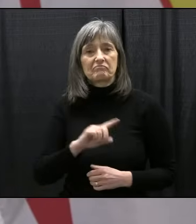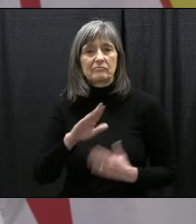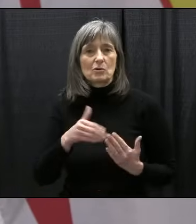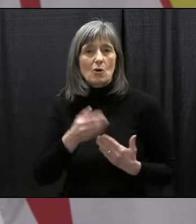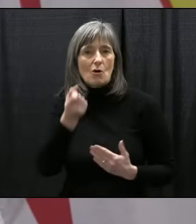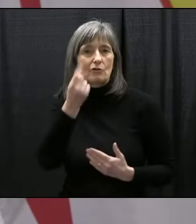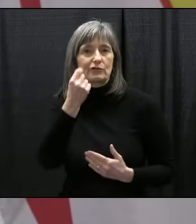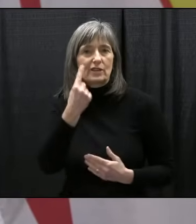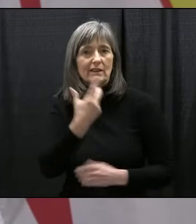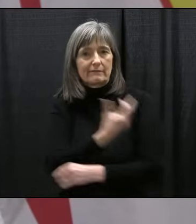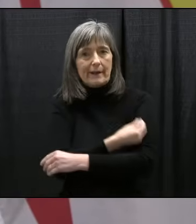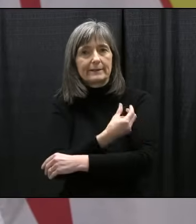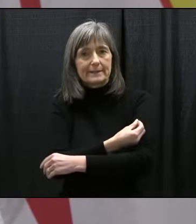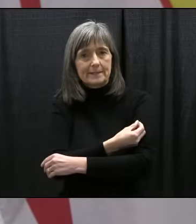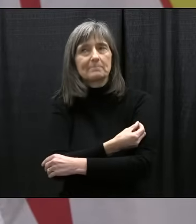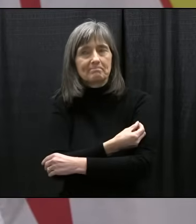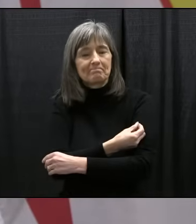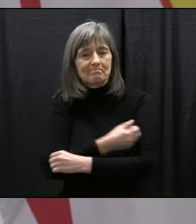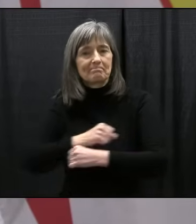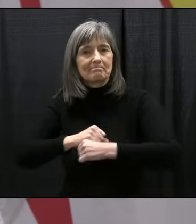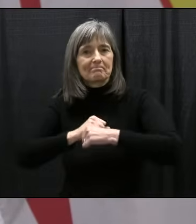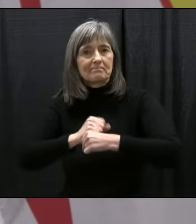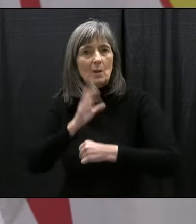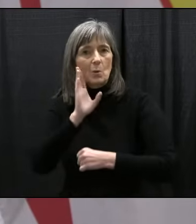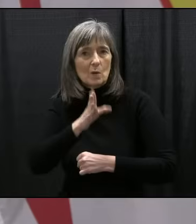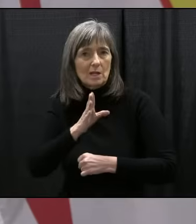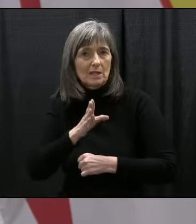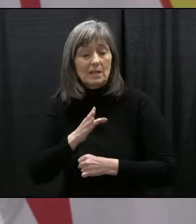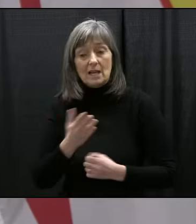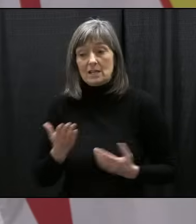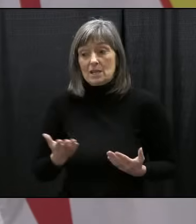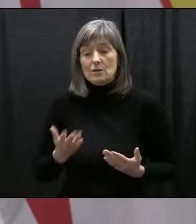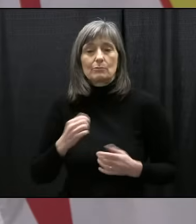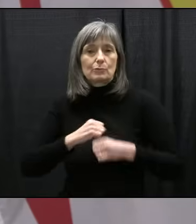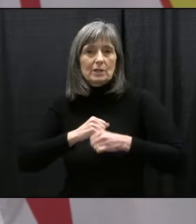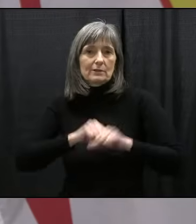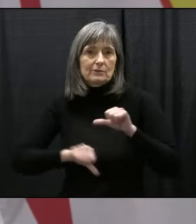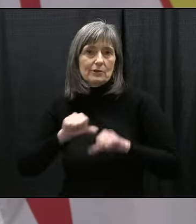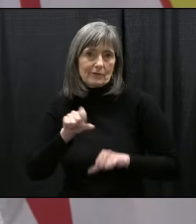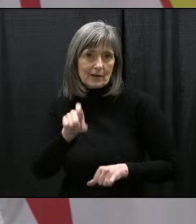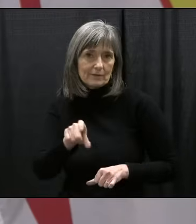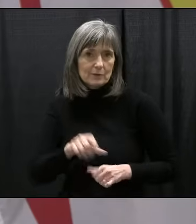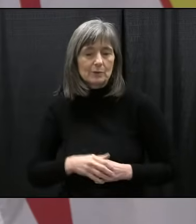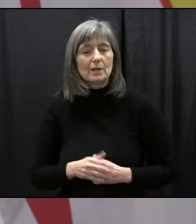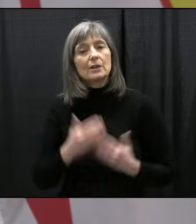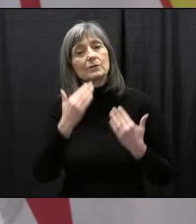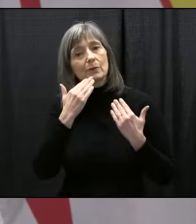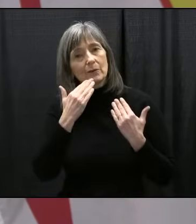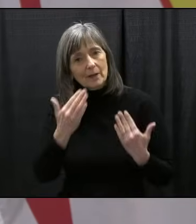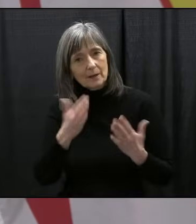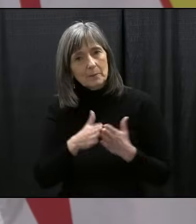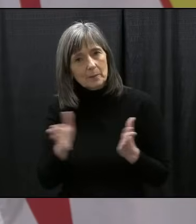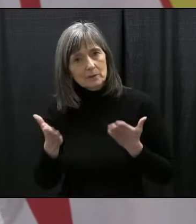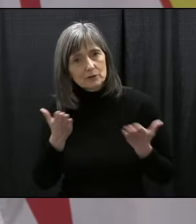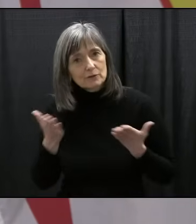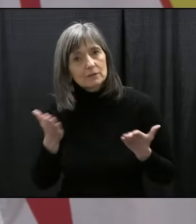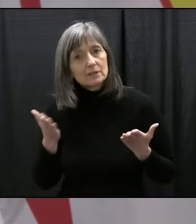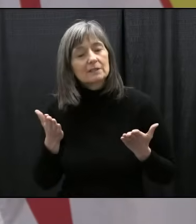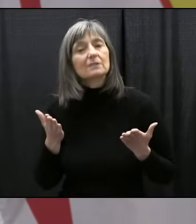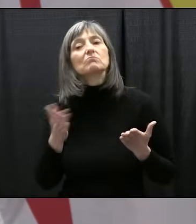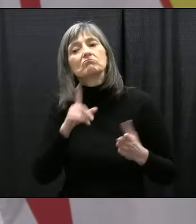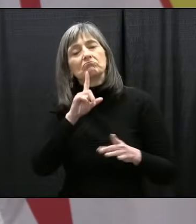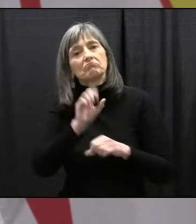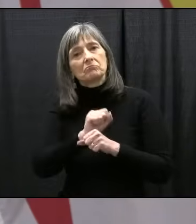vaccines work and that we're here to protect each other. And so I thank public service employees for ensuring